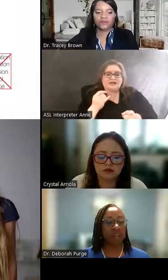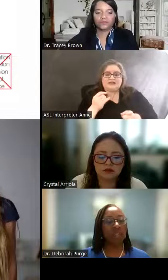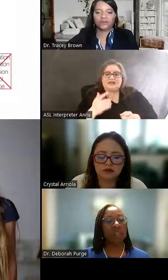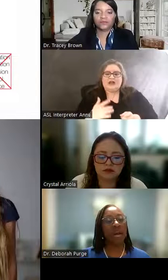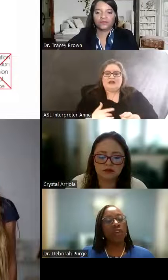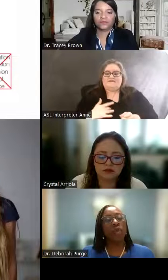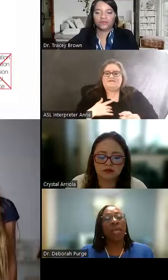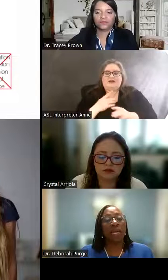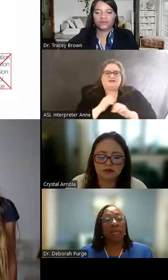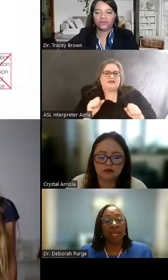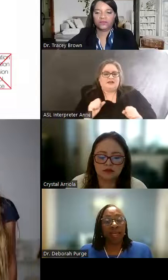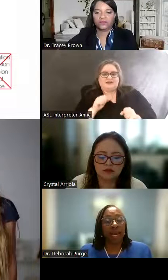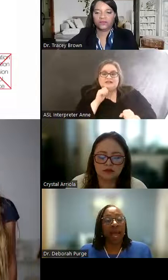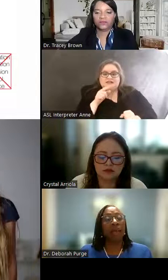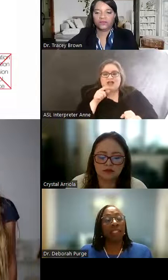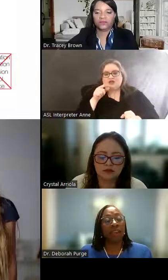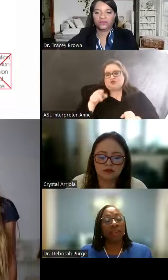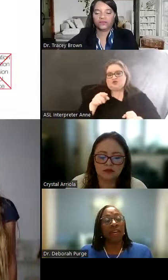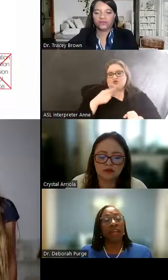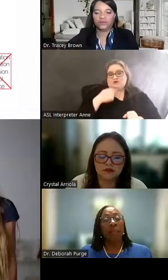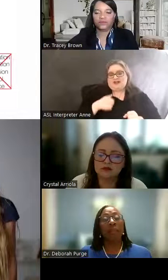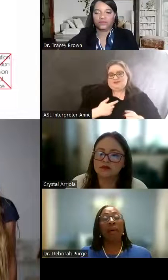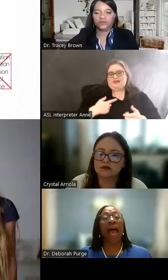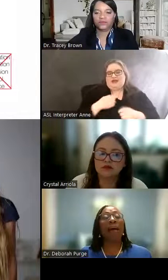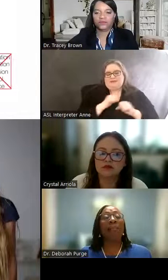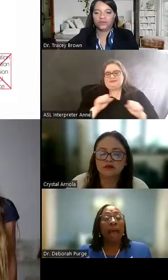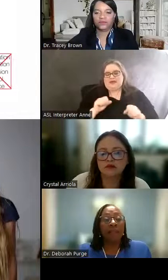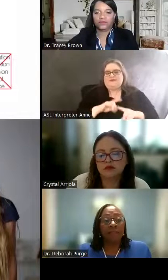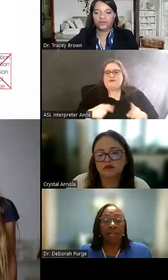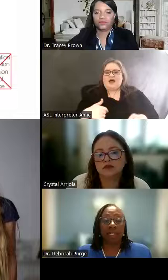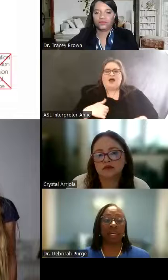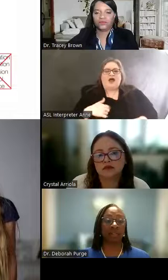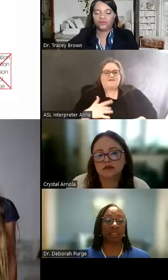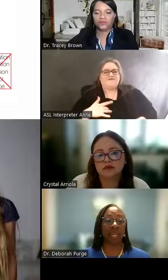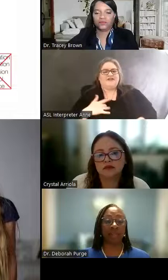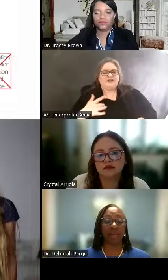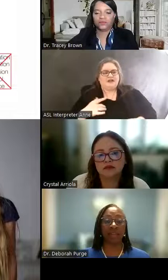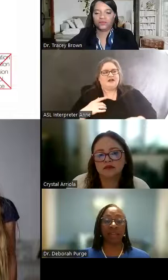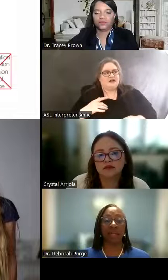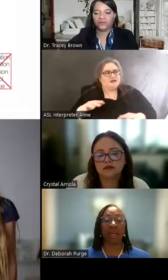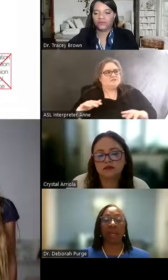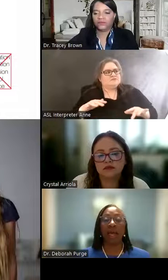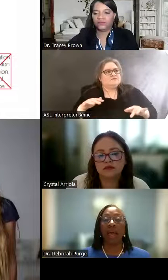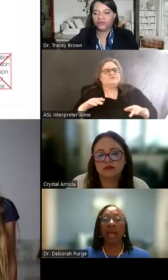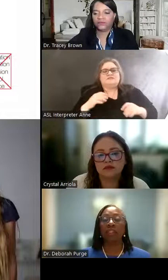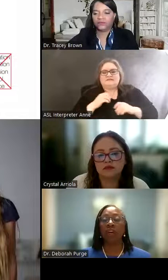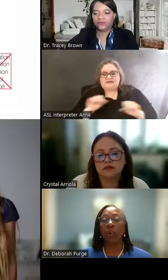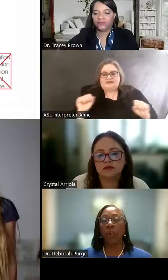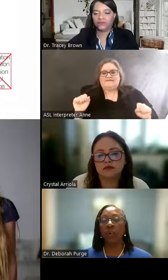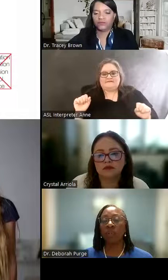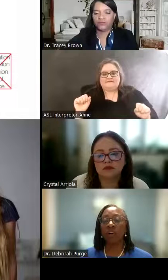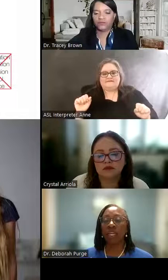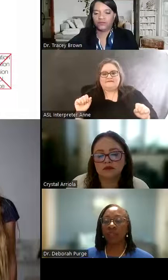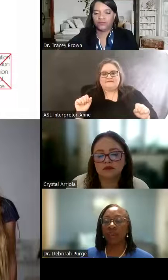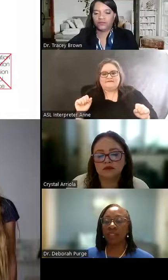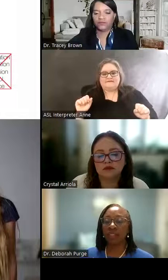safety. So it's not you telling me that I'm safe, but I feel a sense of safeness. And so